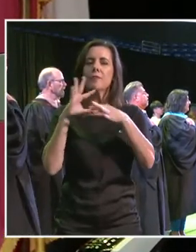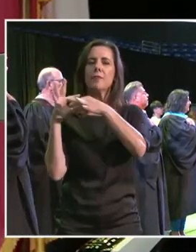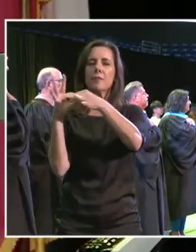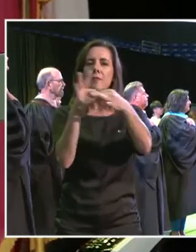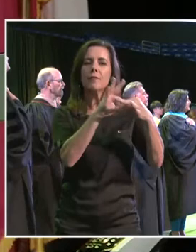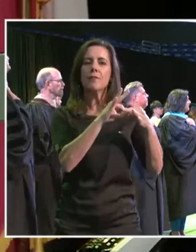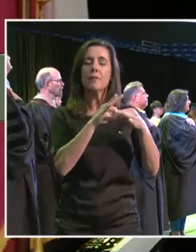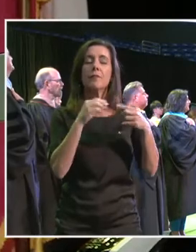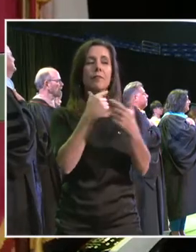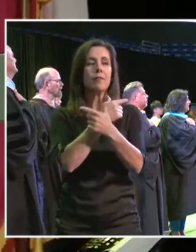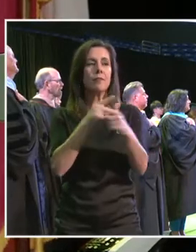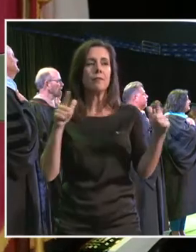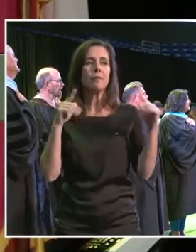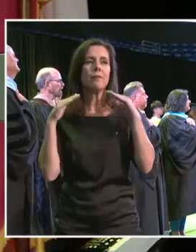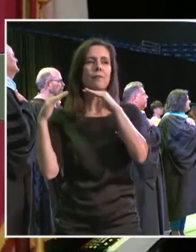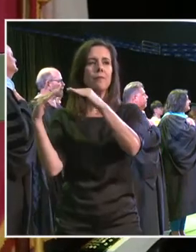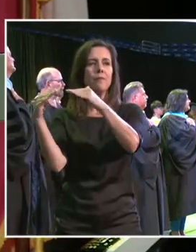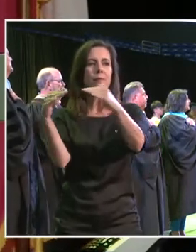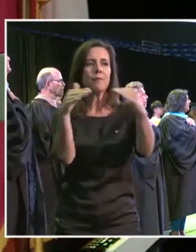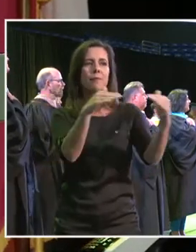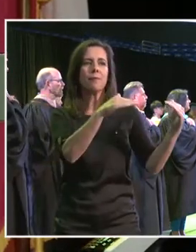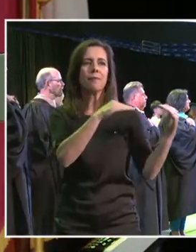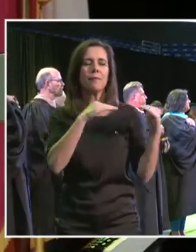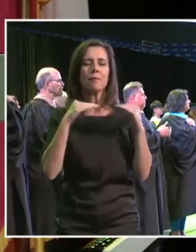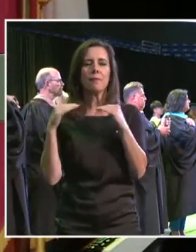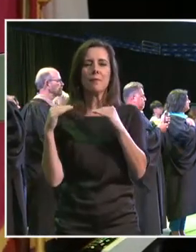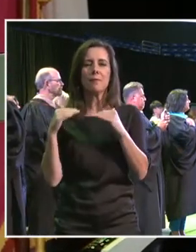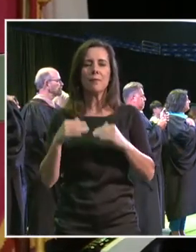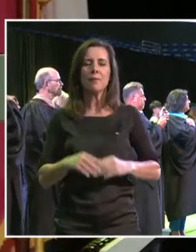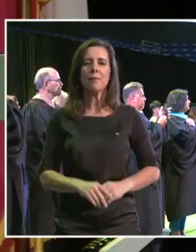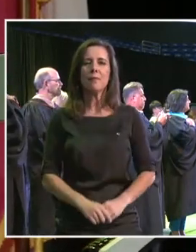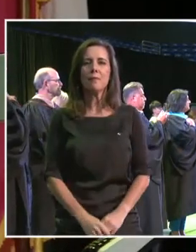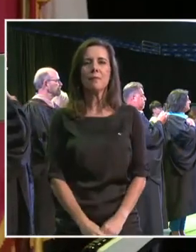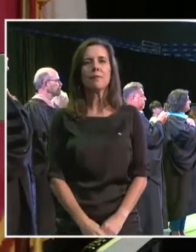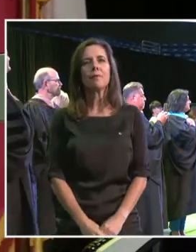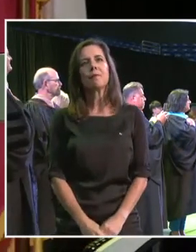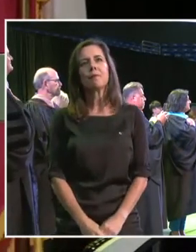God, indivisible, with liberty and justice for all.